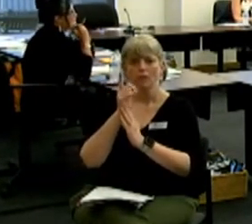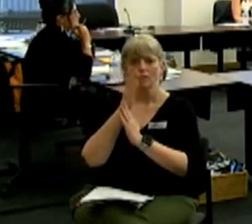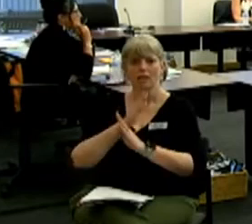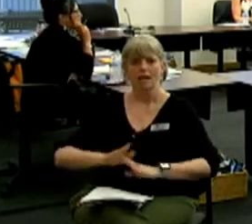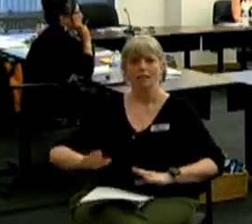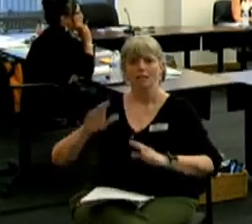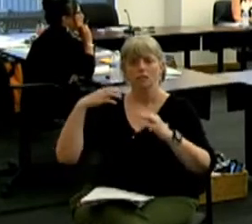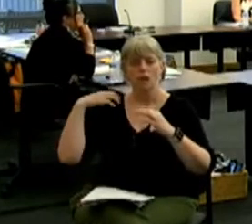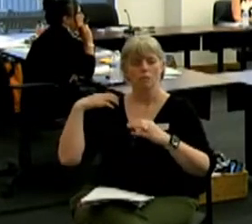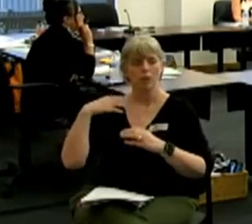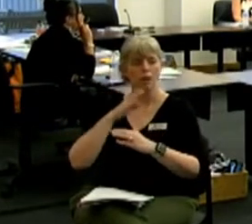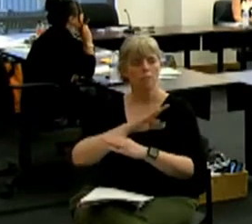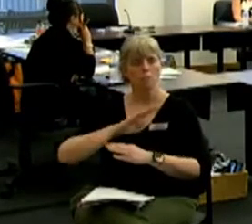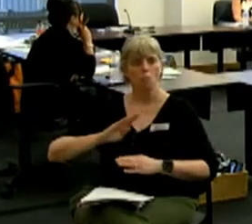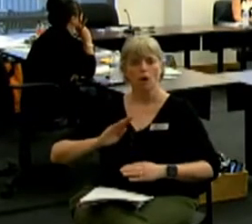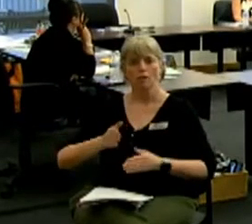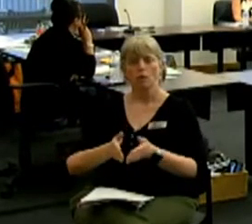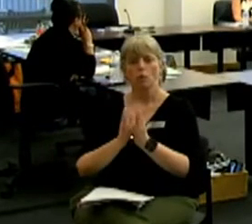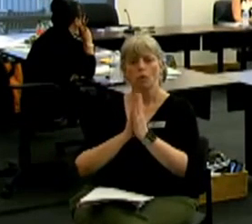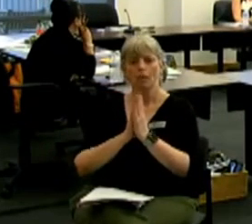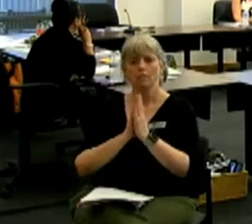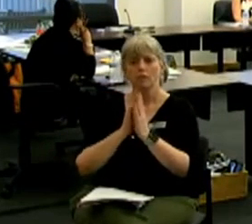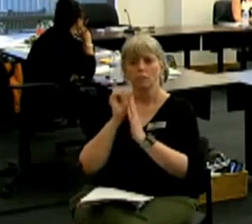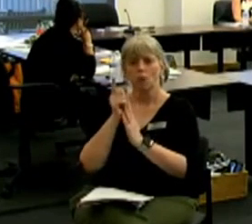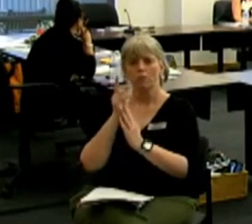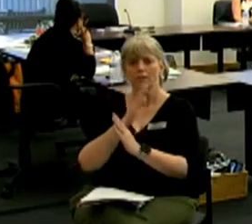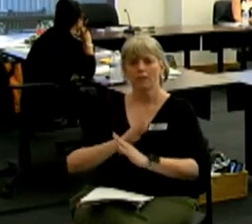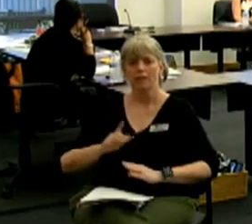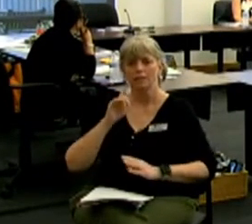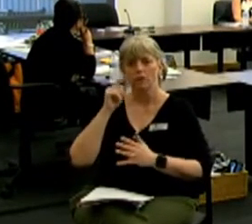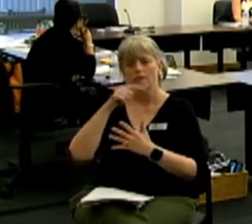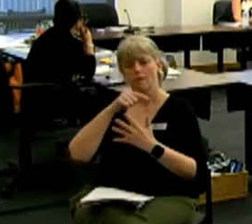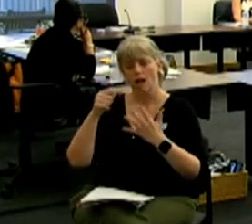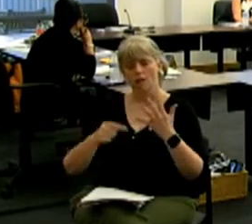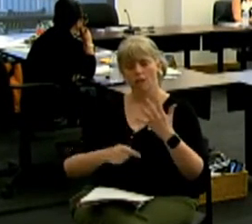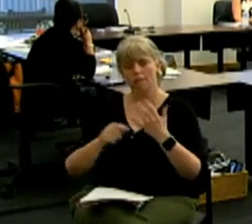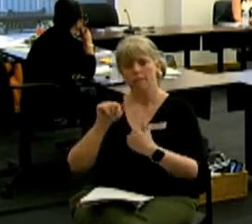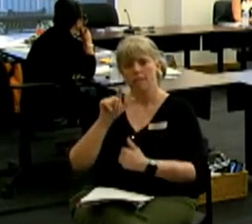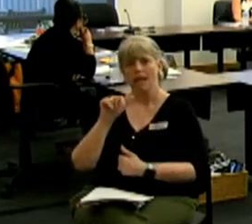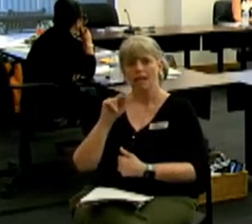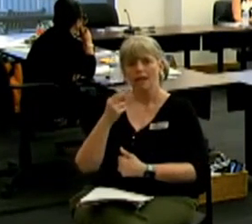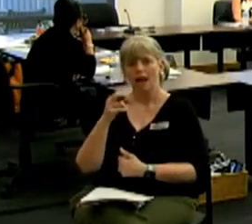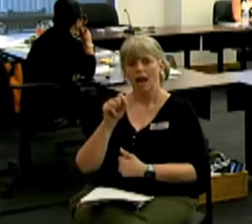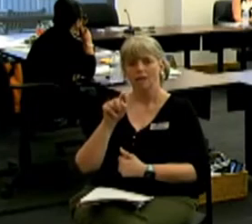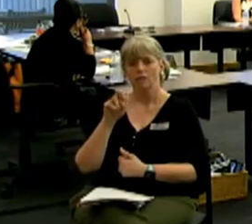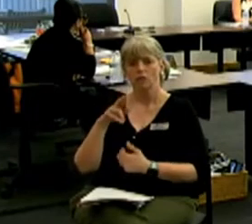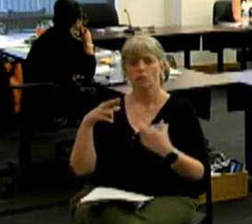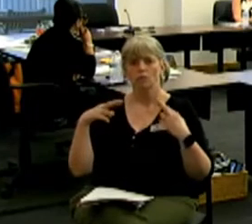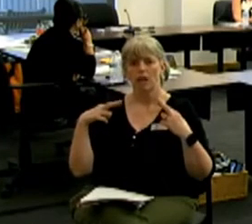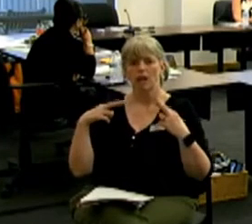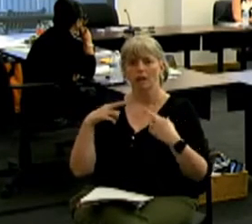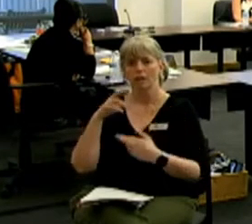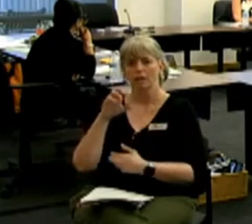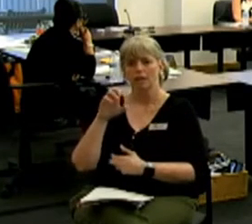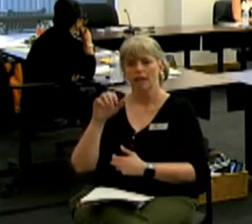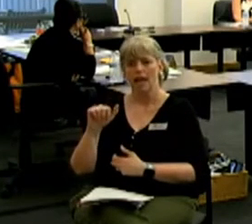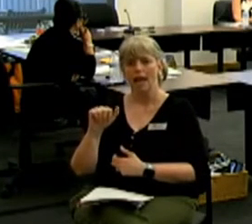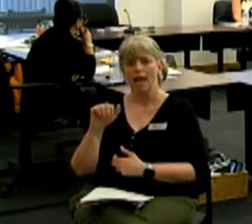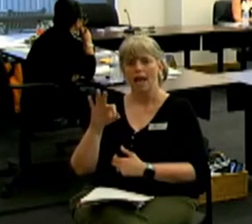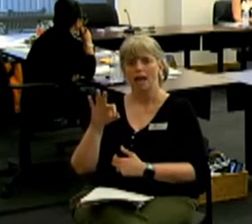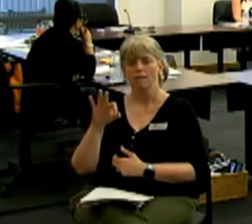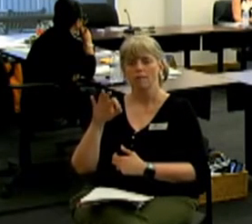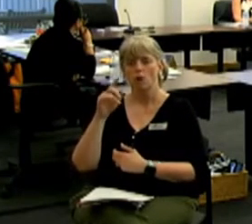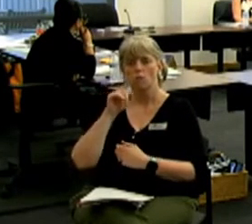Chairman and board, I'd like to request a moment of silence this evening for the following: Alan Hostert, retired EEAS